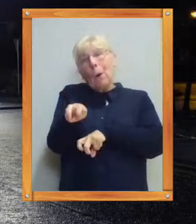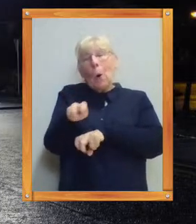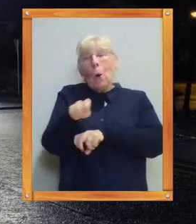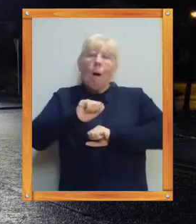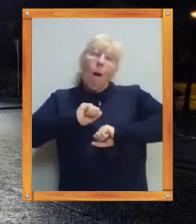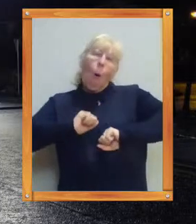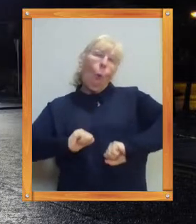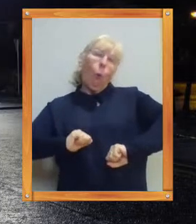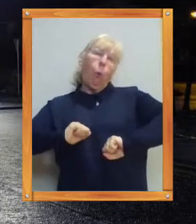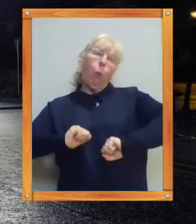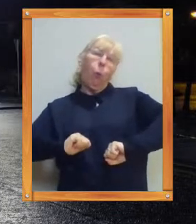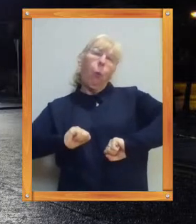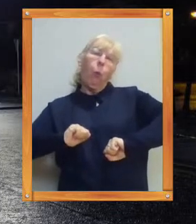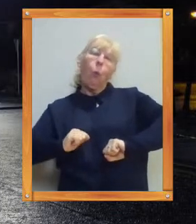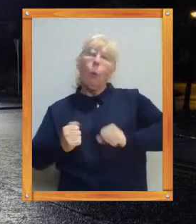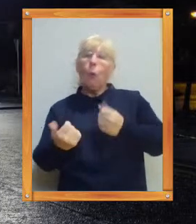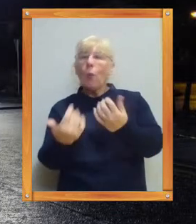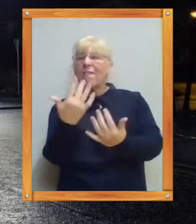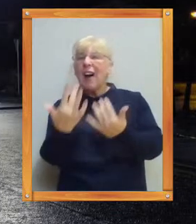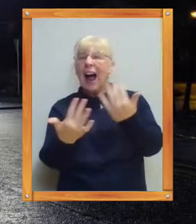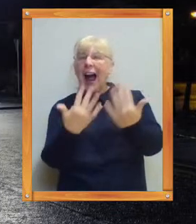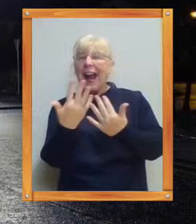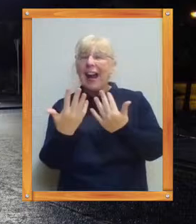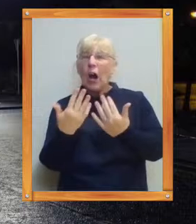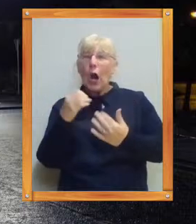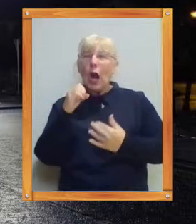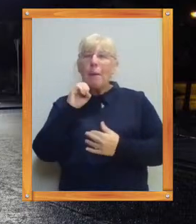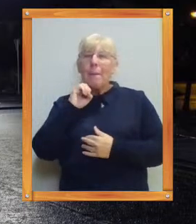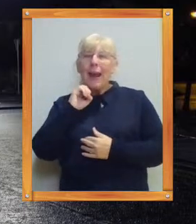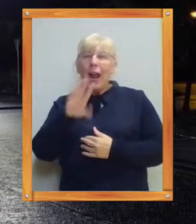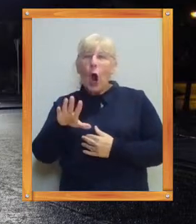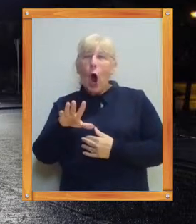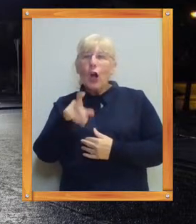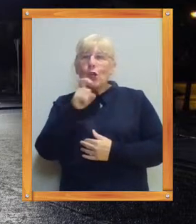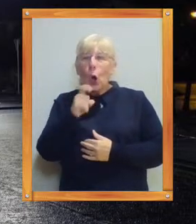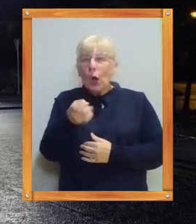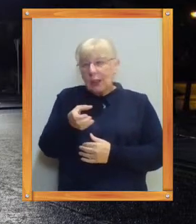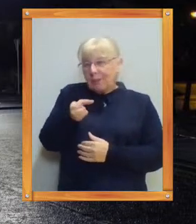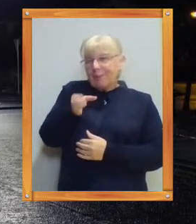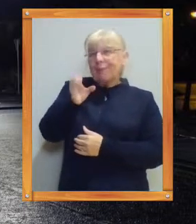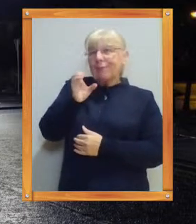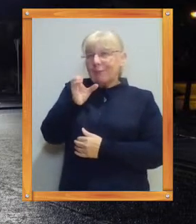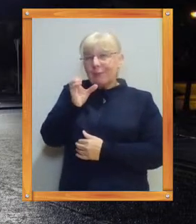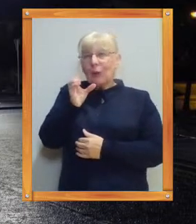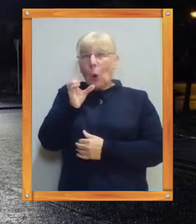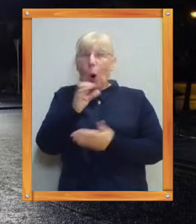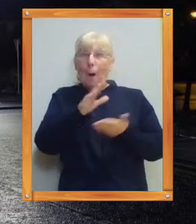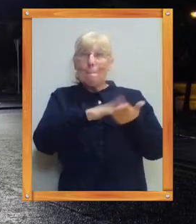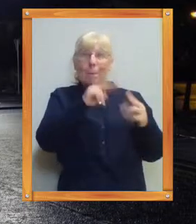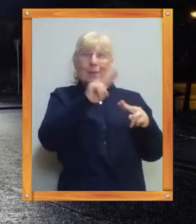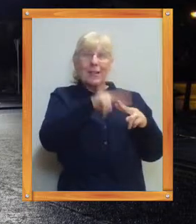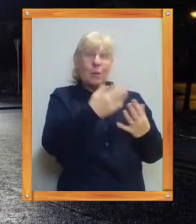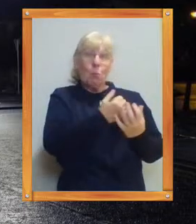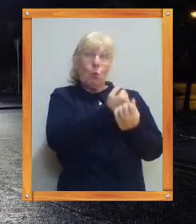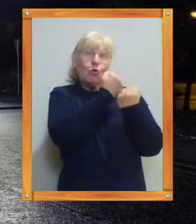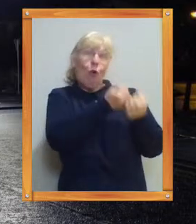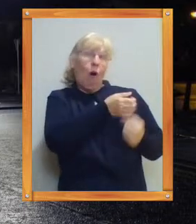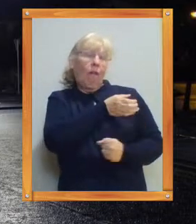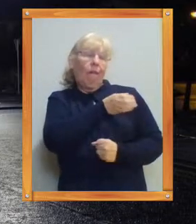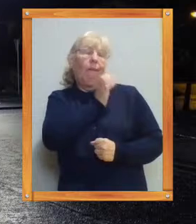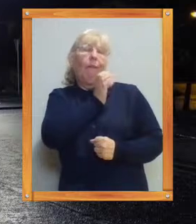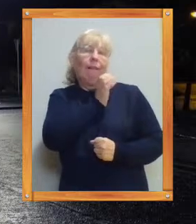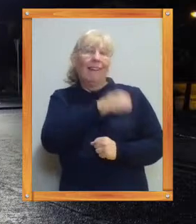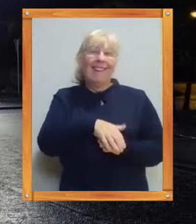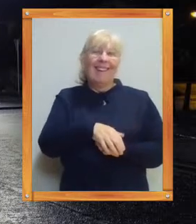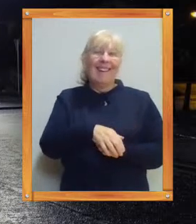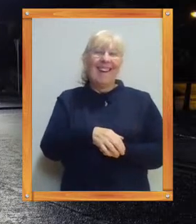on? Maybe you've got the hot chocolate on the go or something a little bit stronger for the mums and dads, and you can watch it in this way. So we're really excited about being